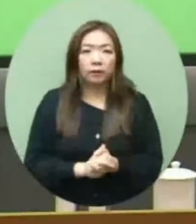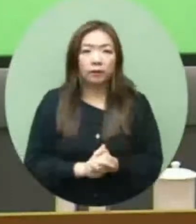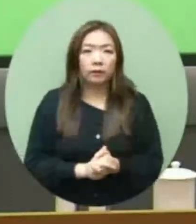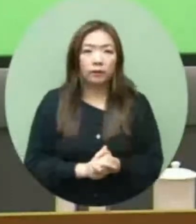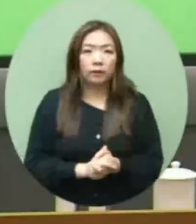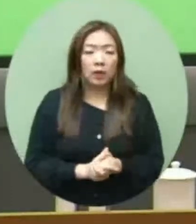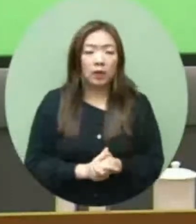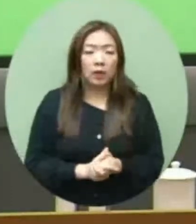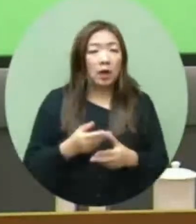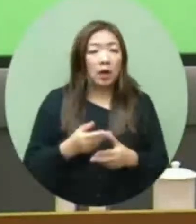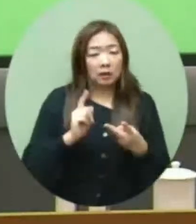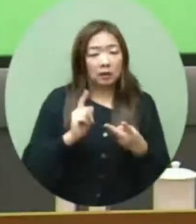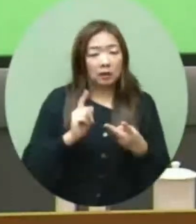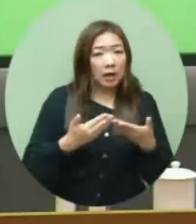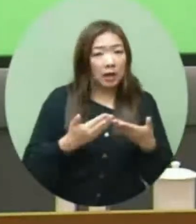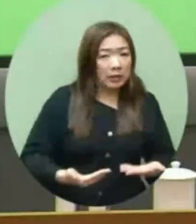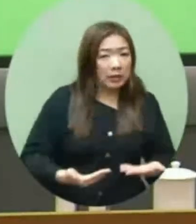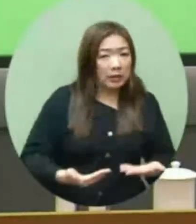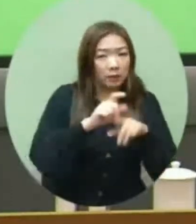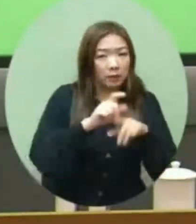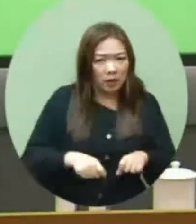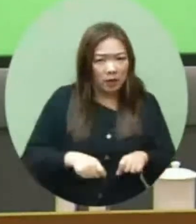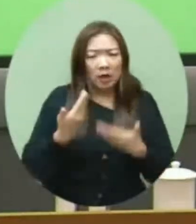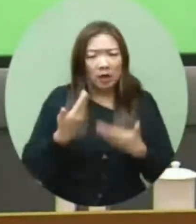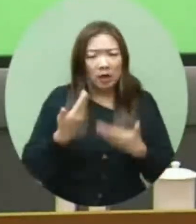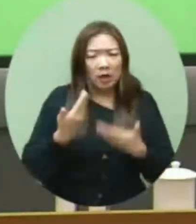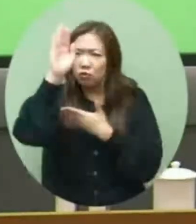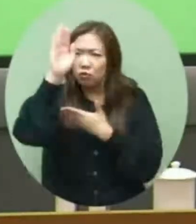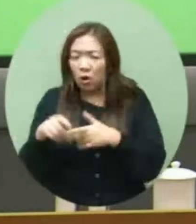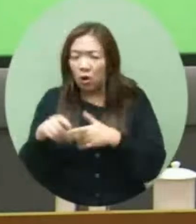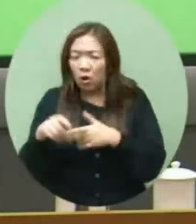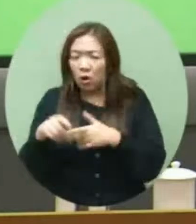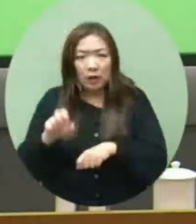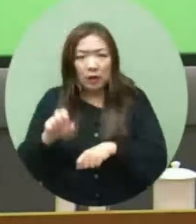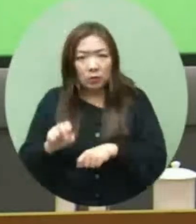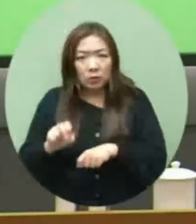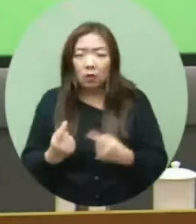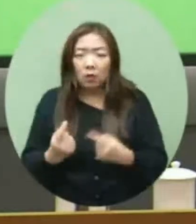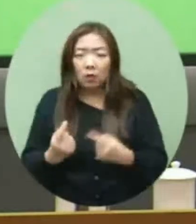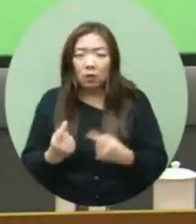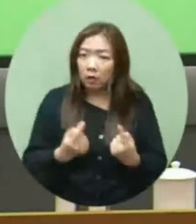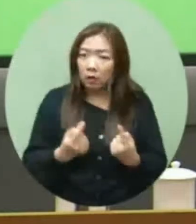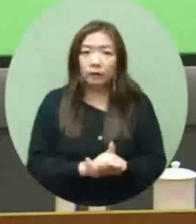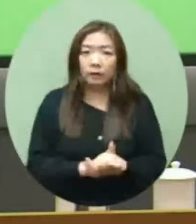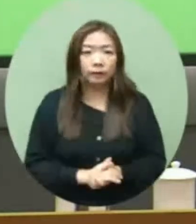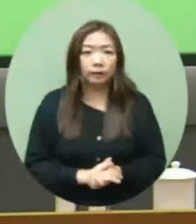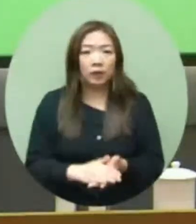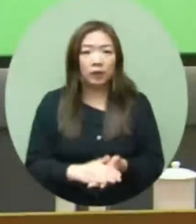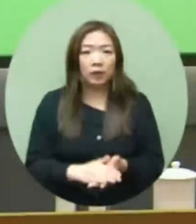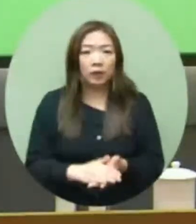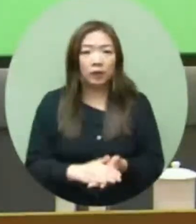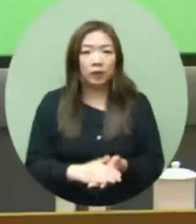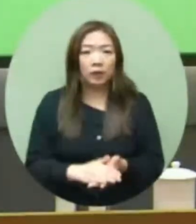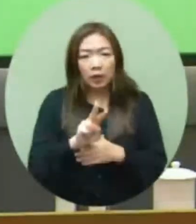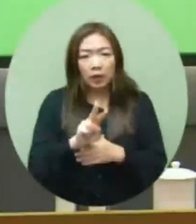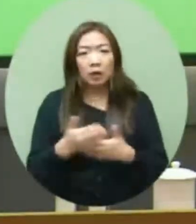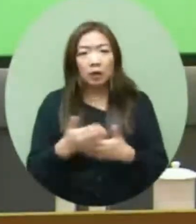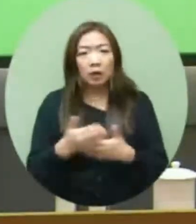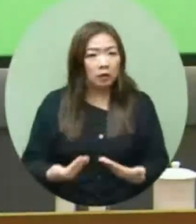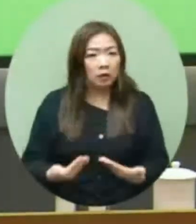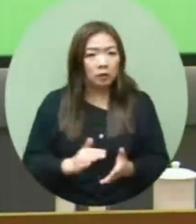overall and local interests, between the present and the